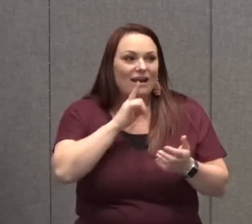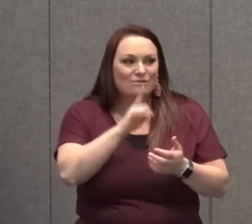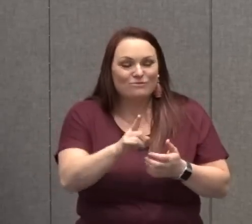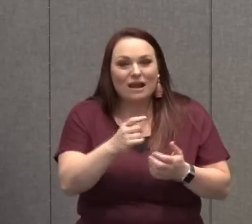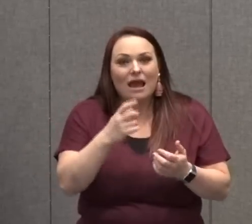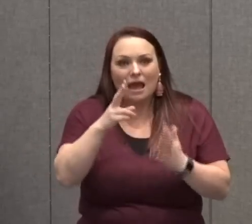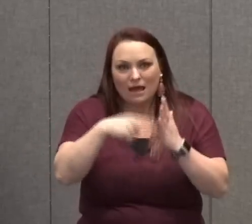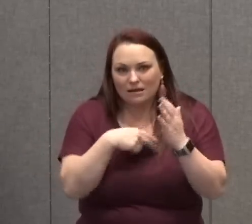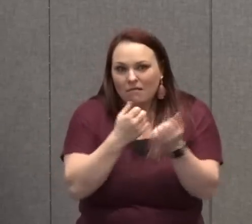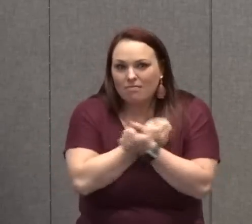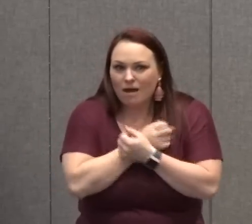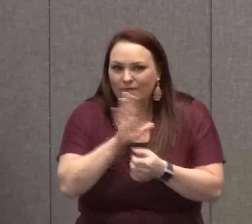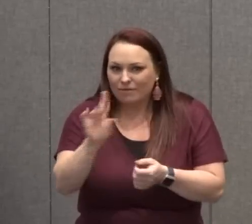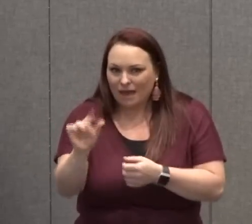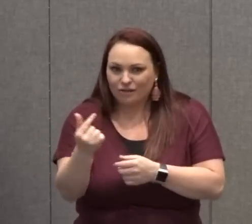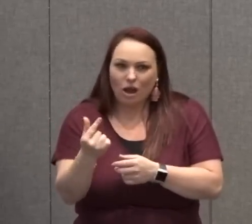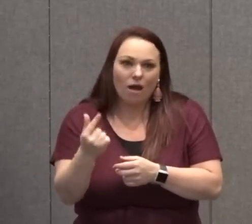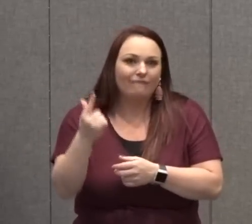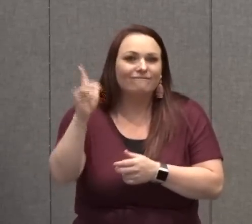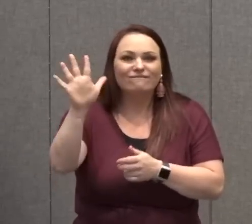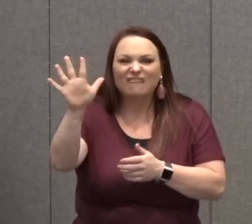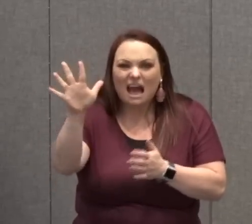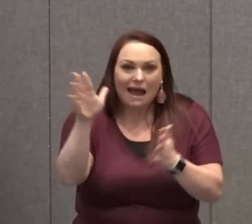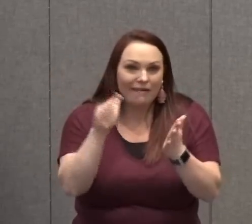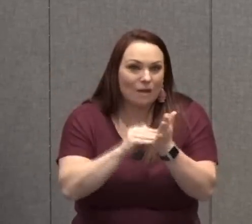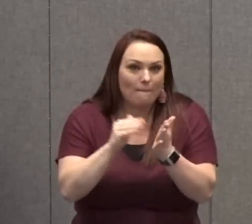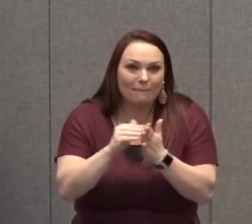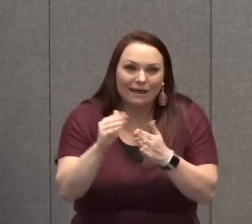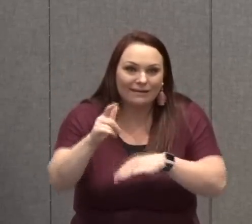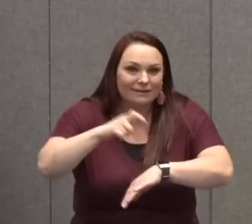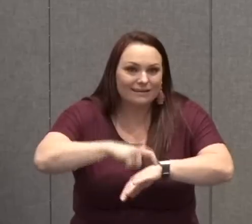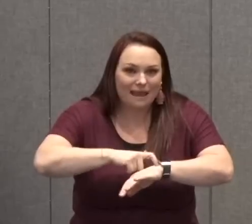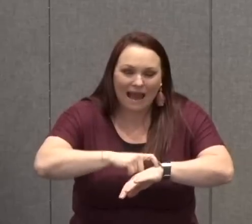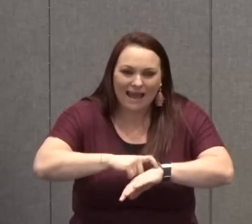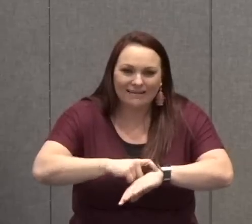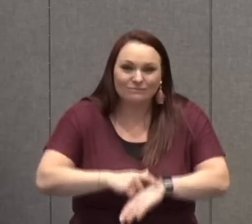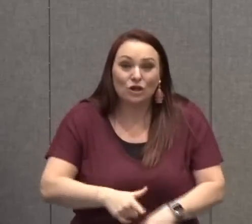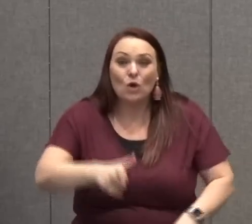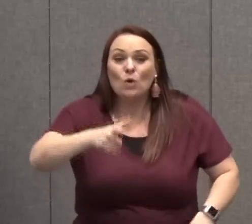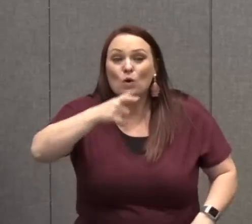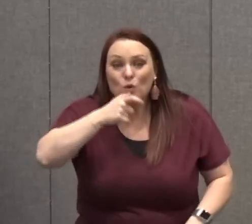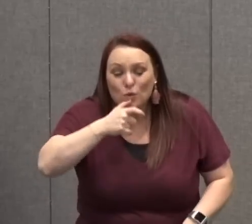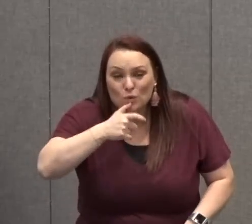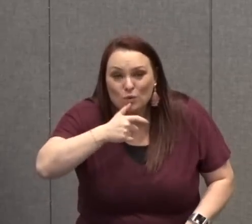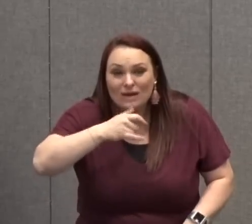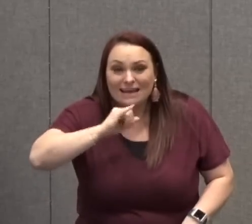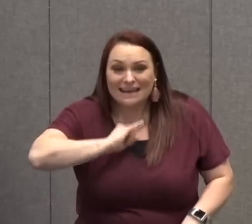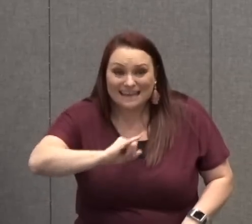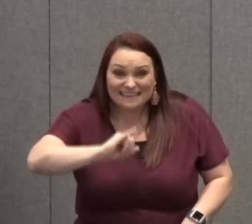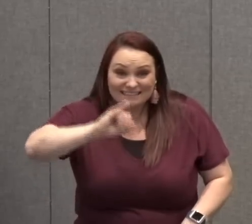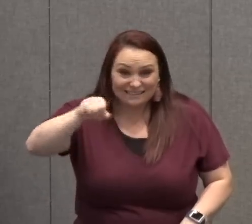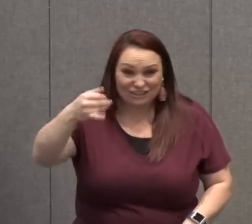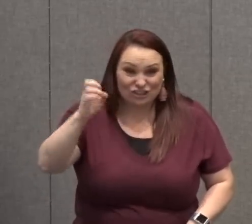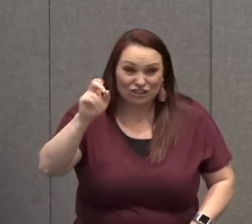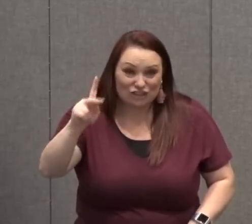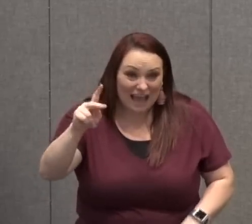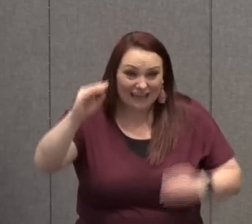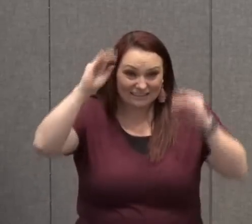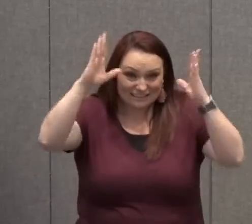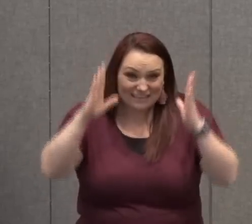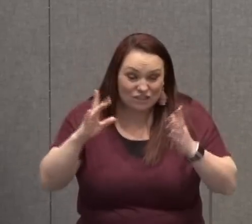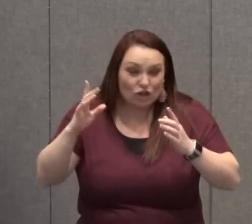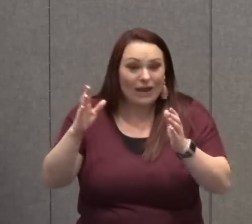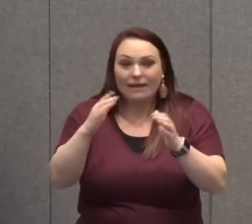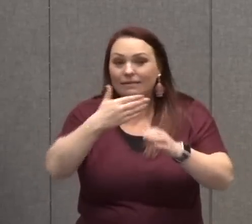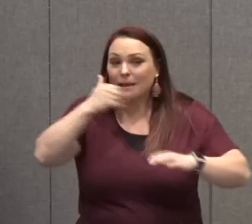five million times who is Jack's teacher in the best book